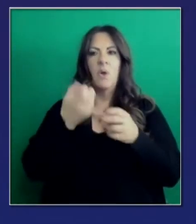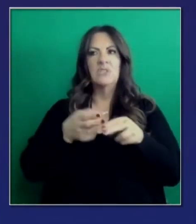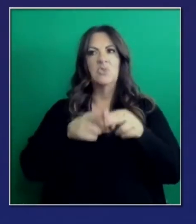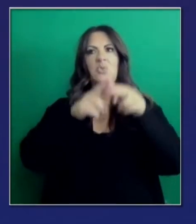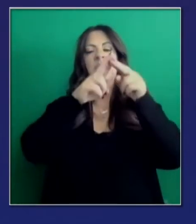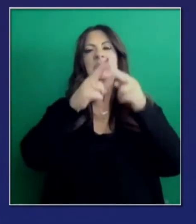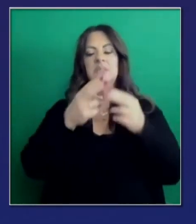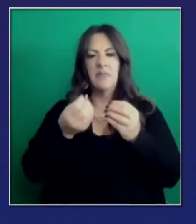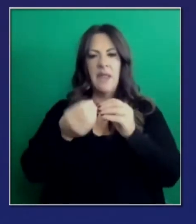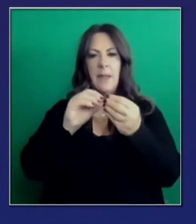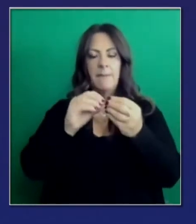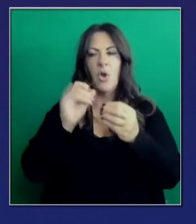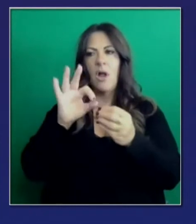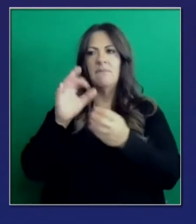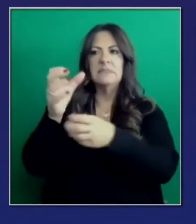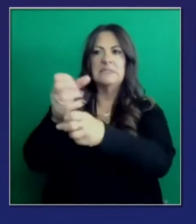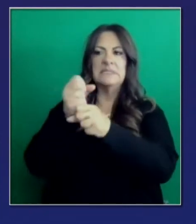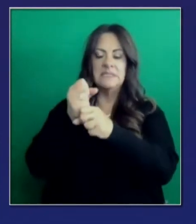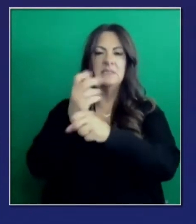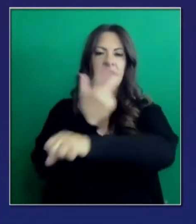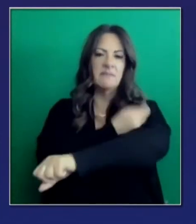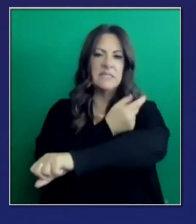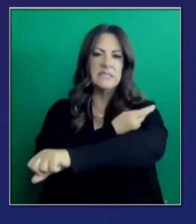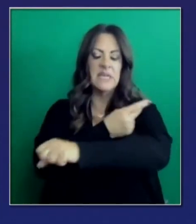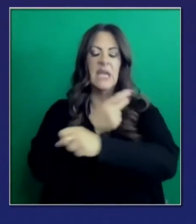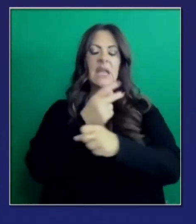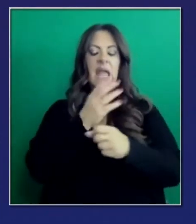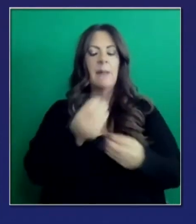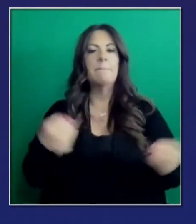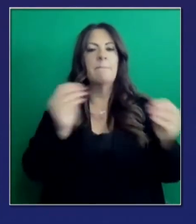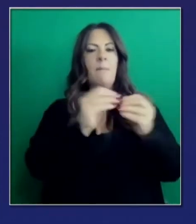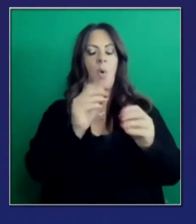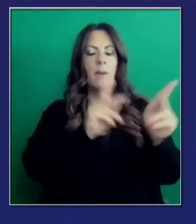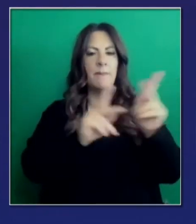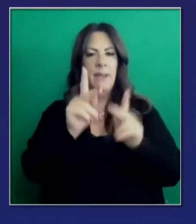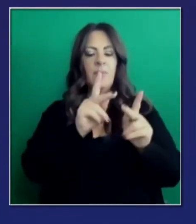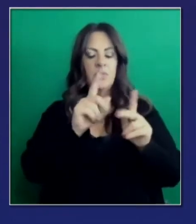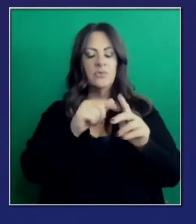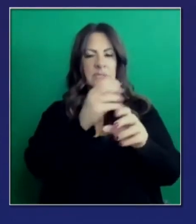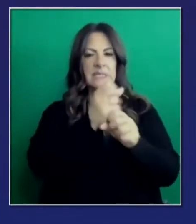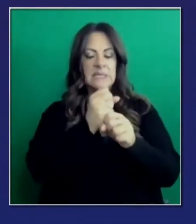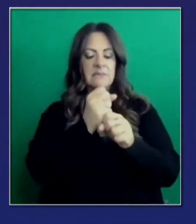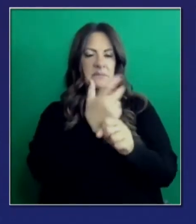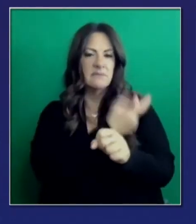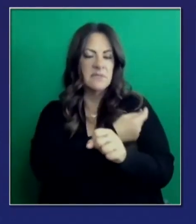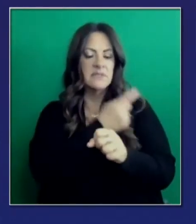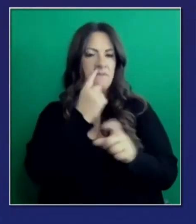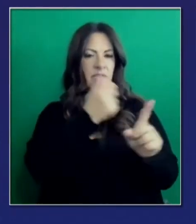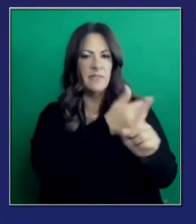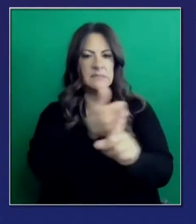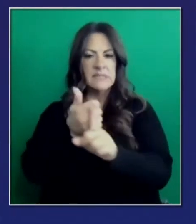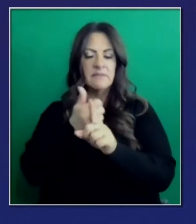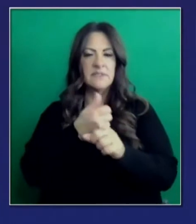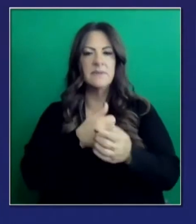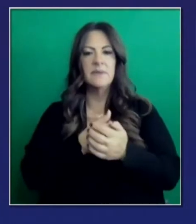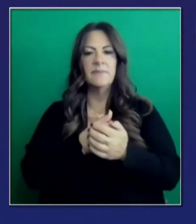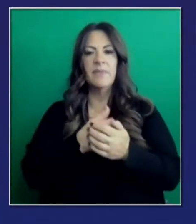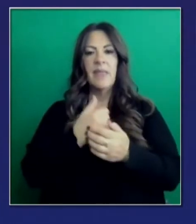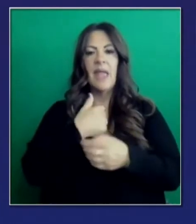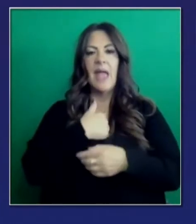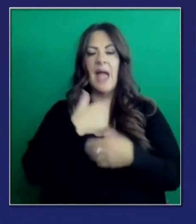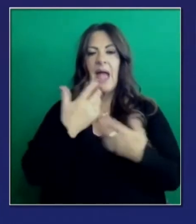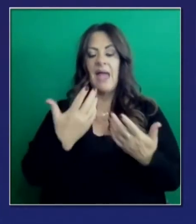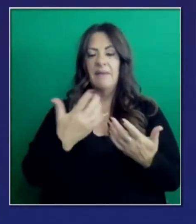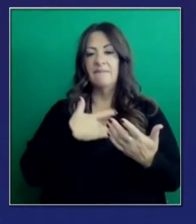than exceed the goal that was laid out by the Biden administration. So I personally believe that's not a